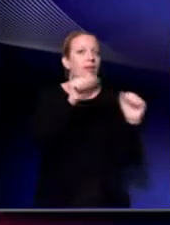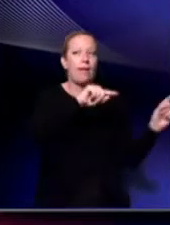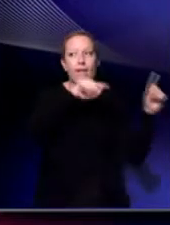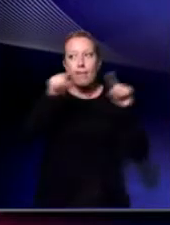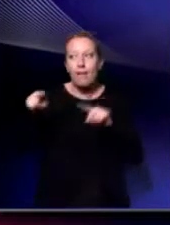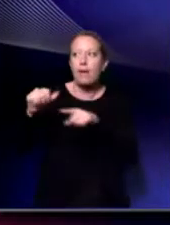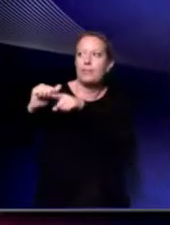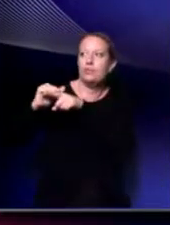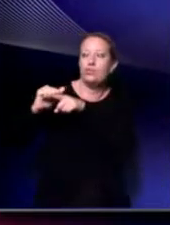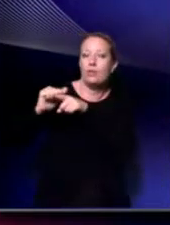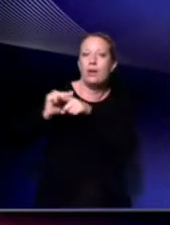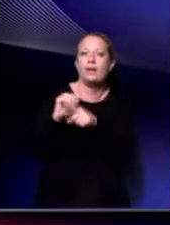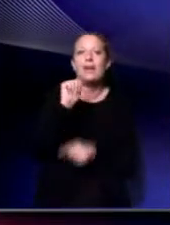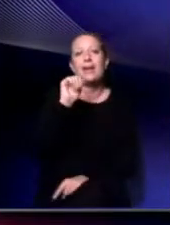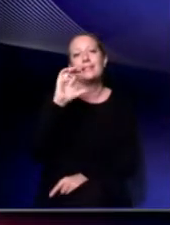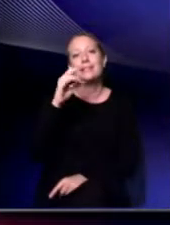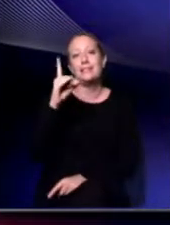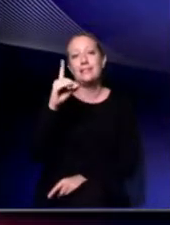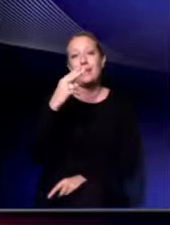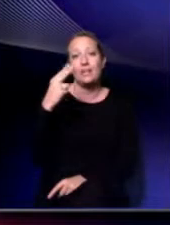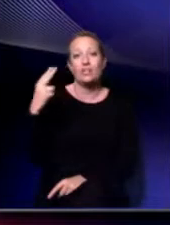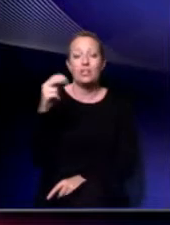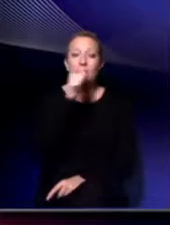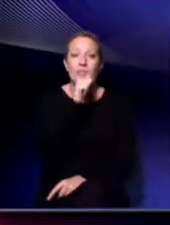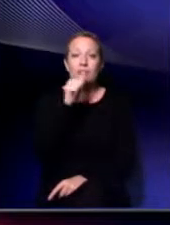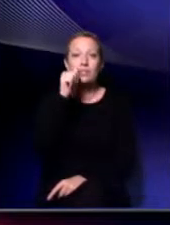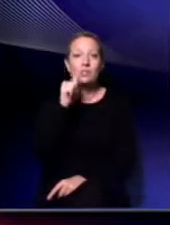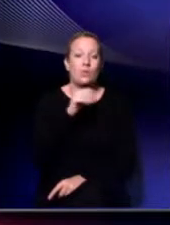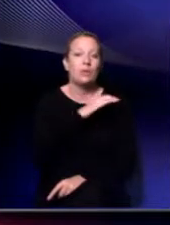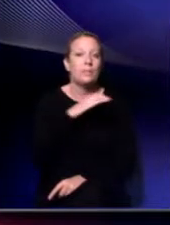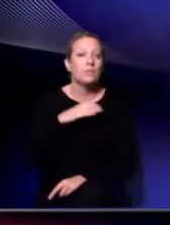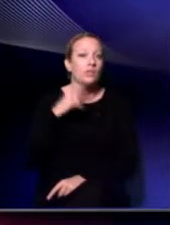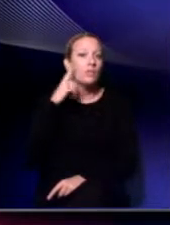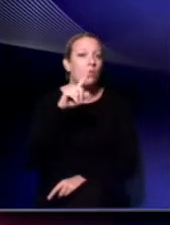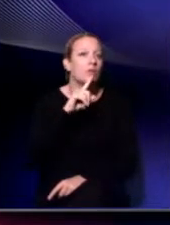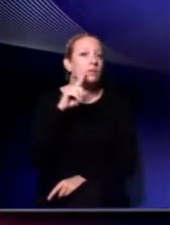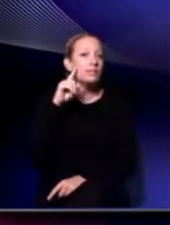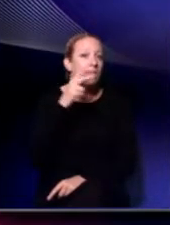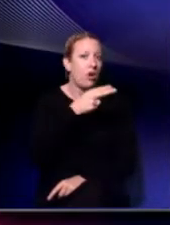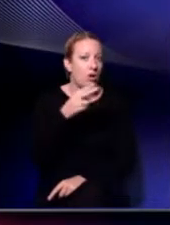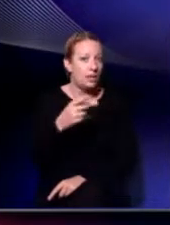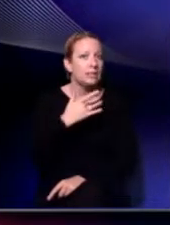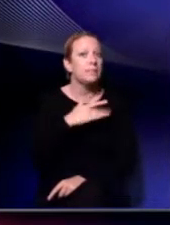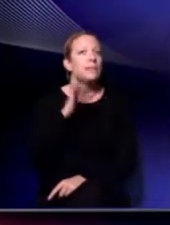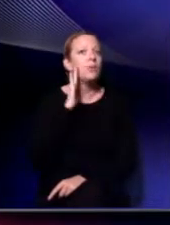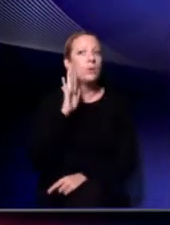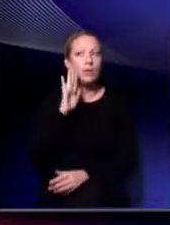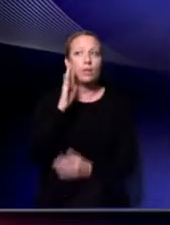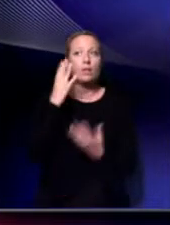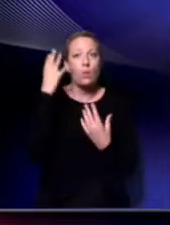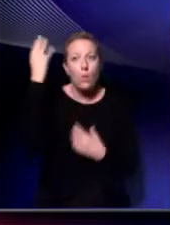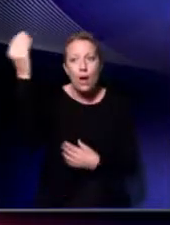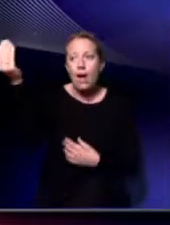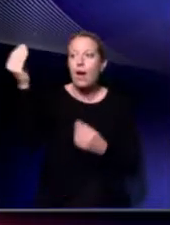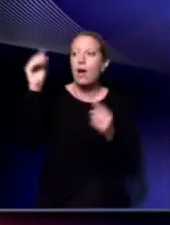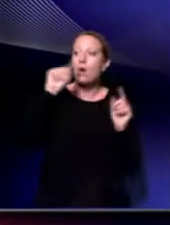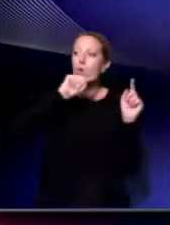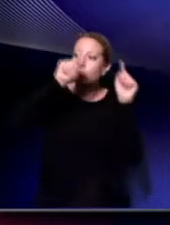Arizona Commission for Deaf and Hard of Hearing has some community outreach efforts that they go out and do community education on